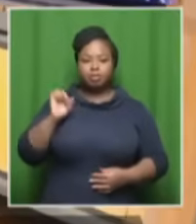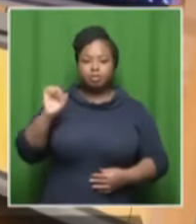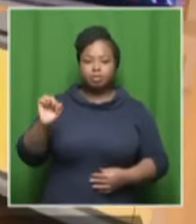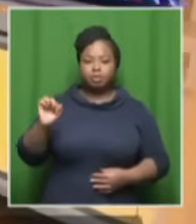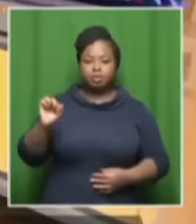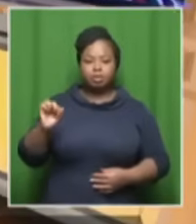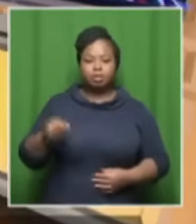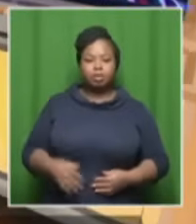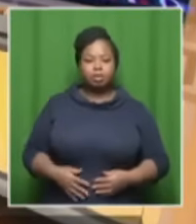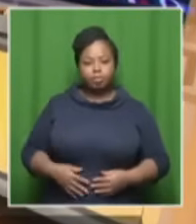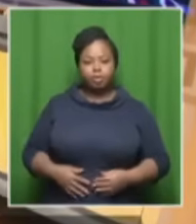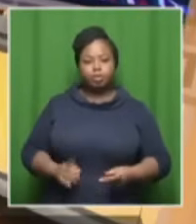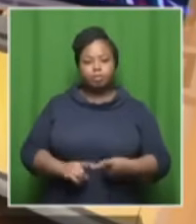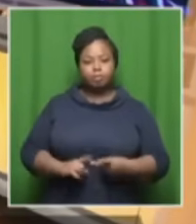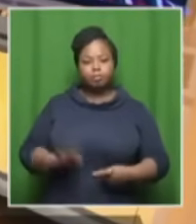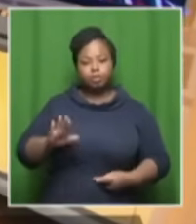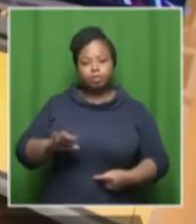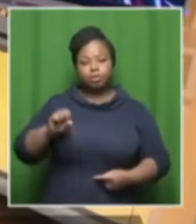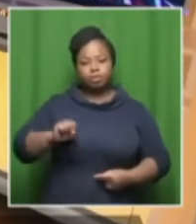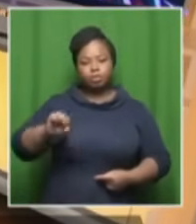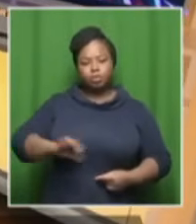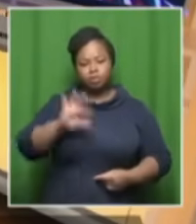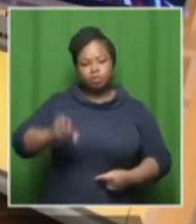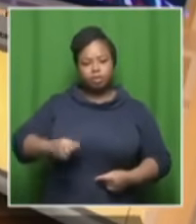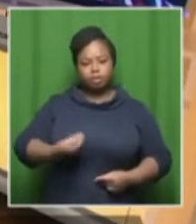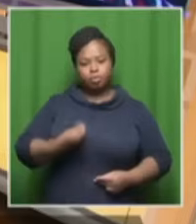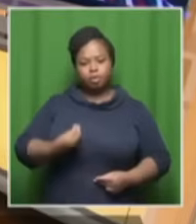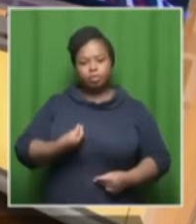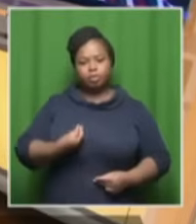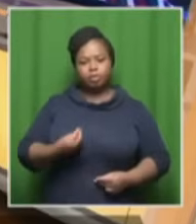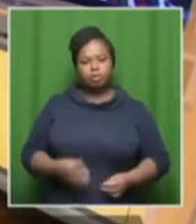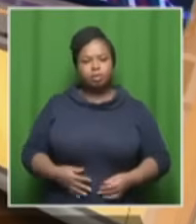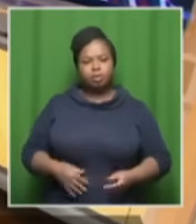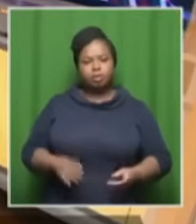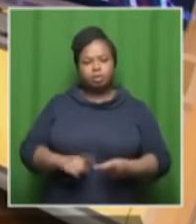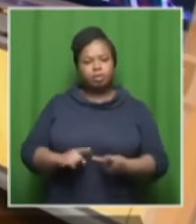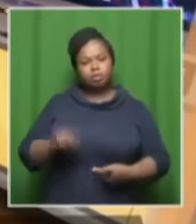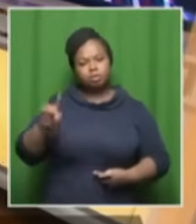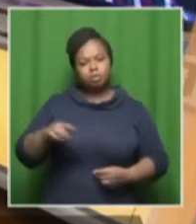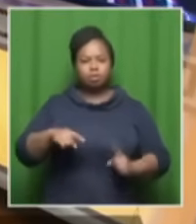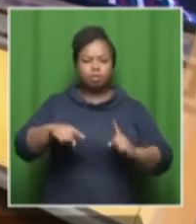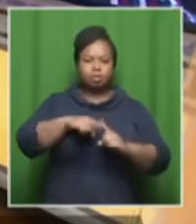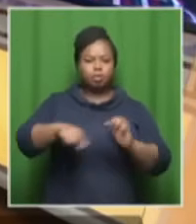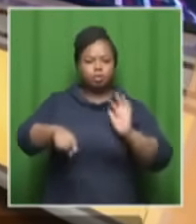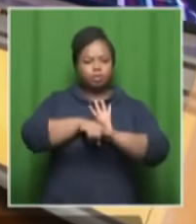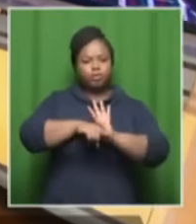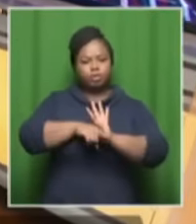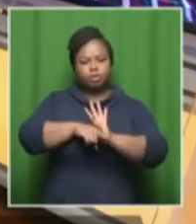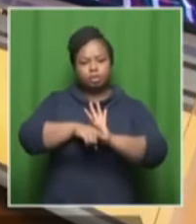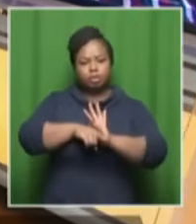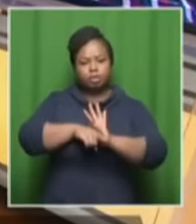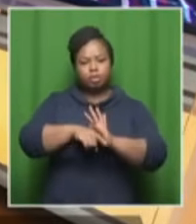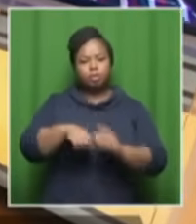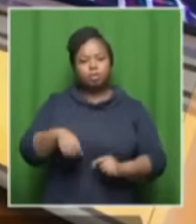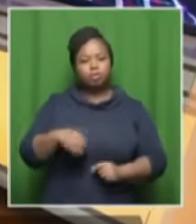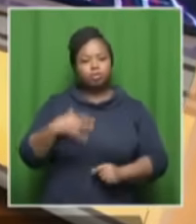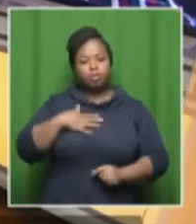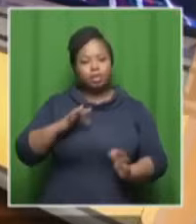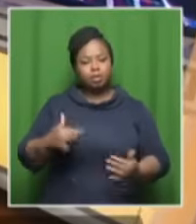being young in South Africa and some of the positives and negatives that you feel.